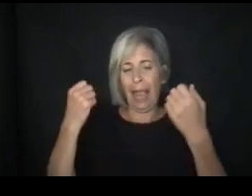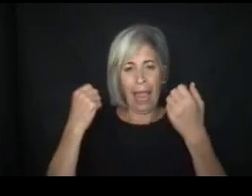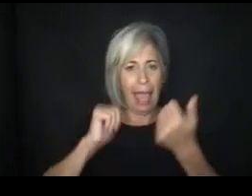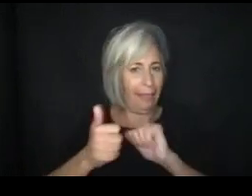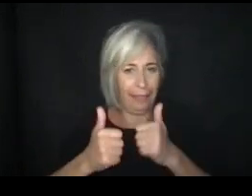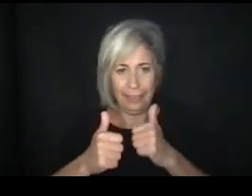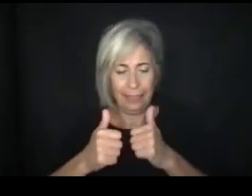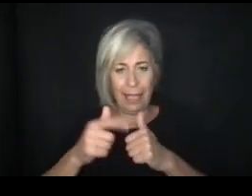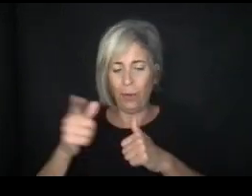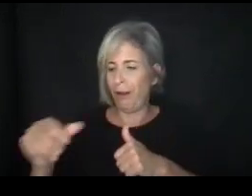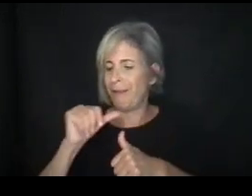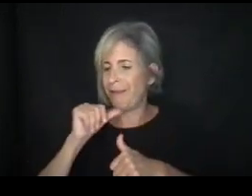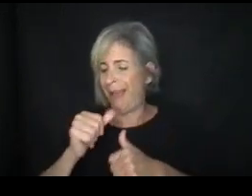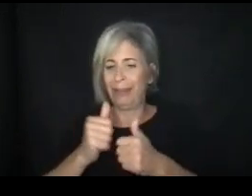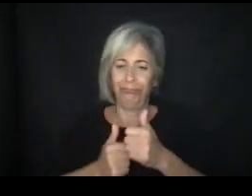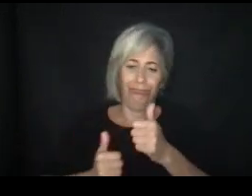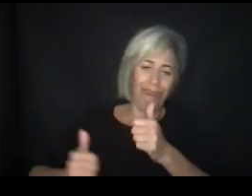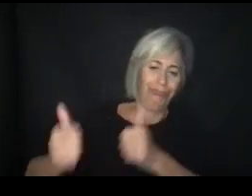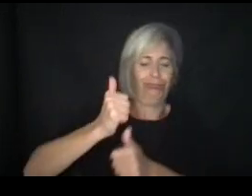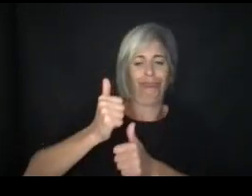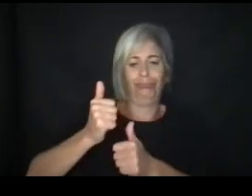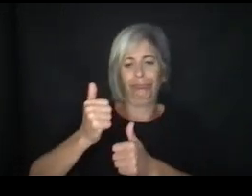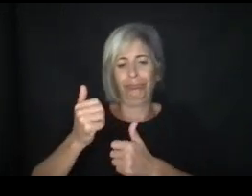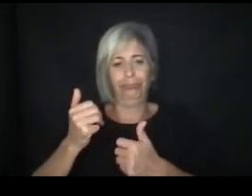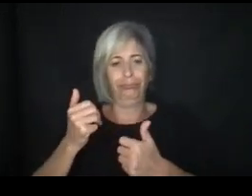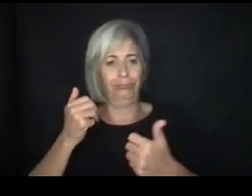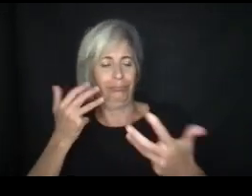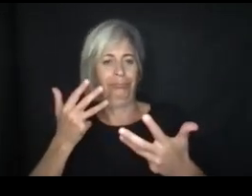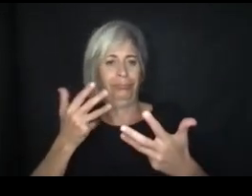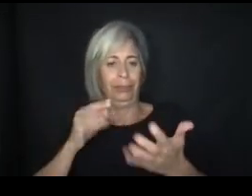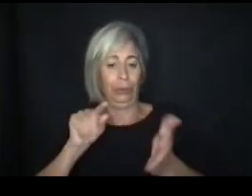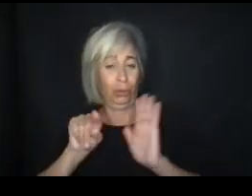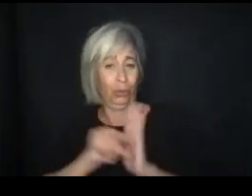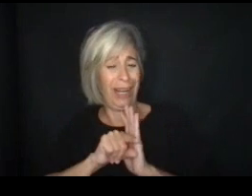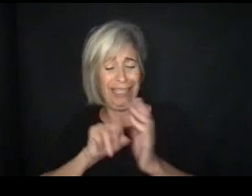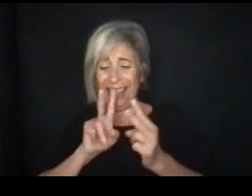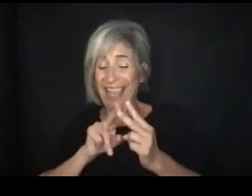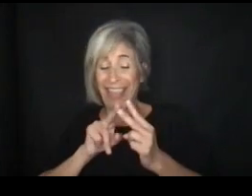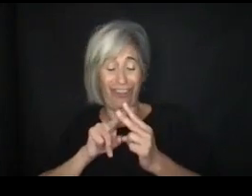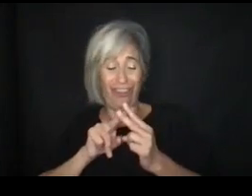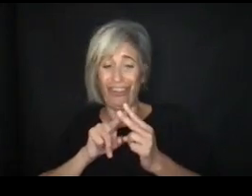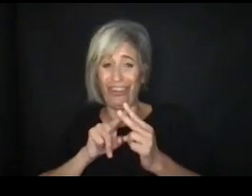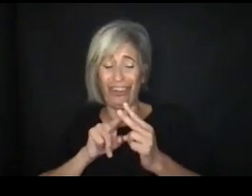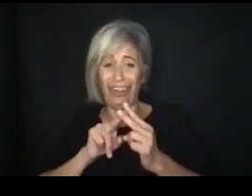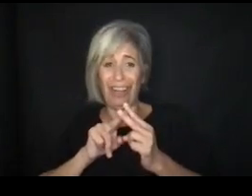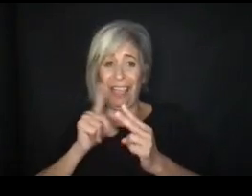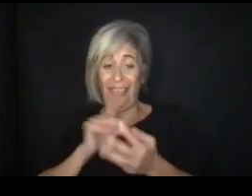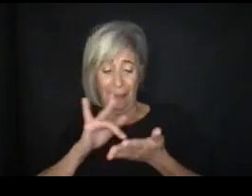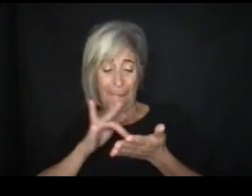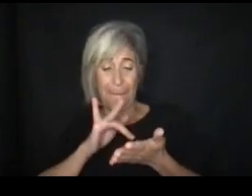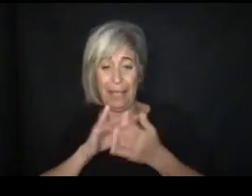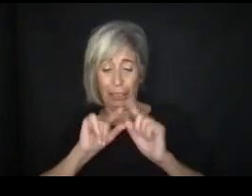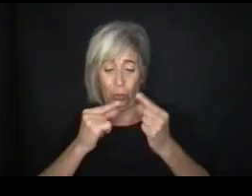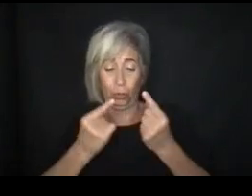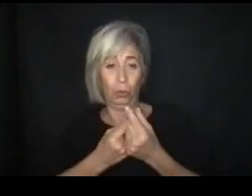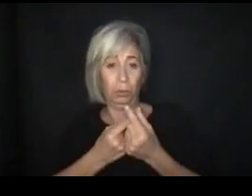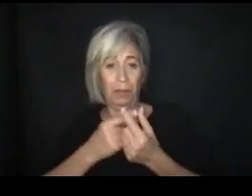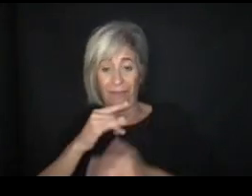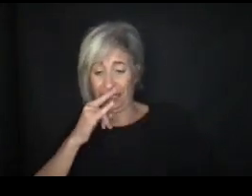were not necessarily stellar in grades either. It's that middle group of kids